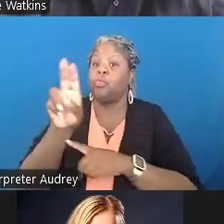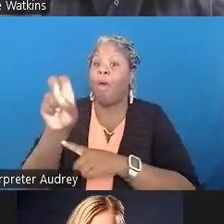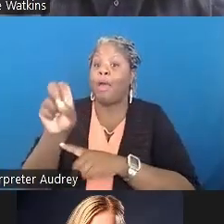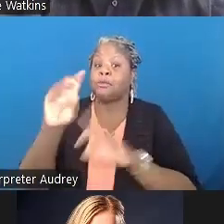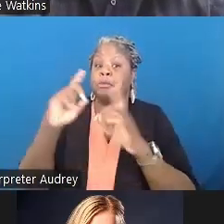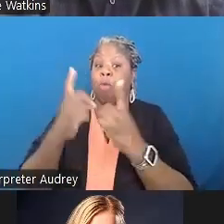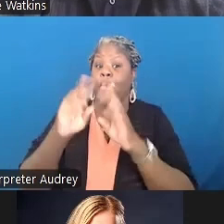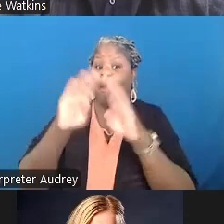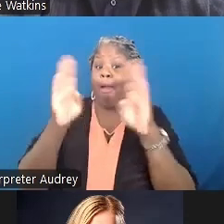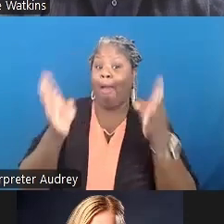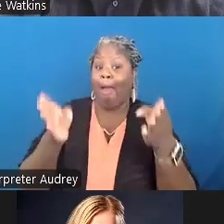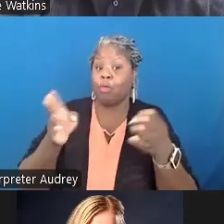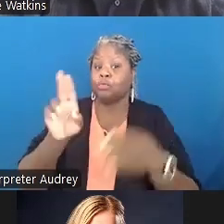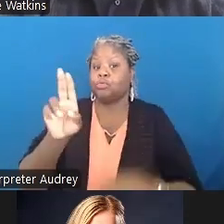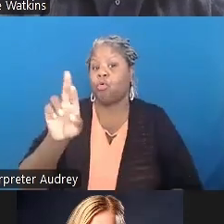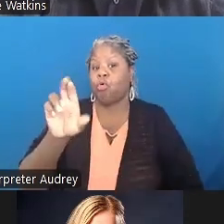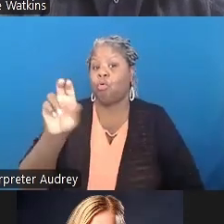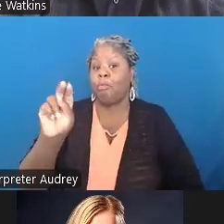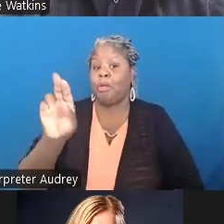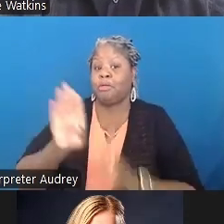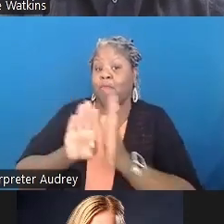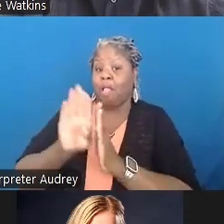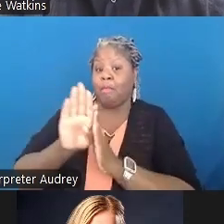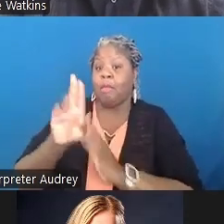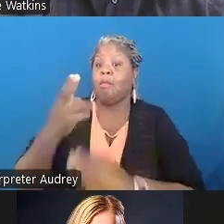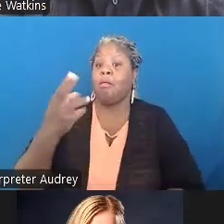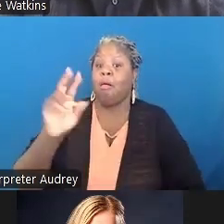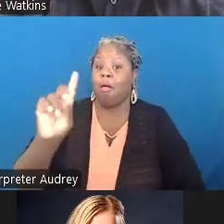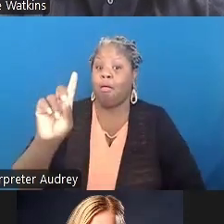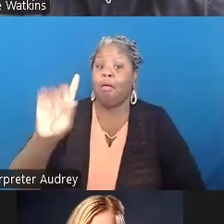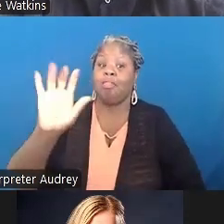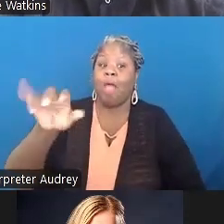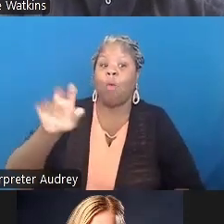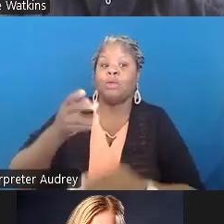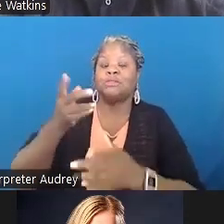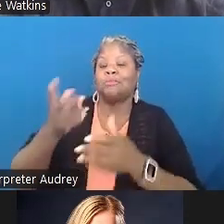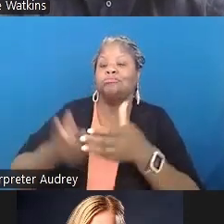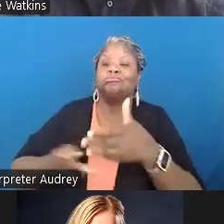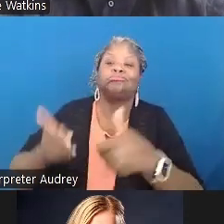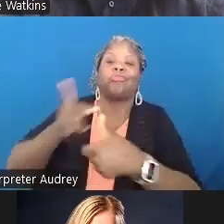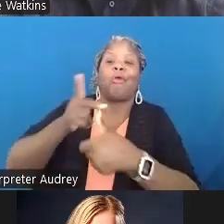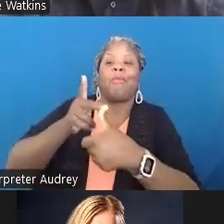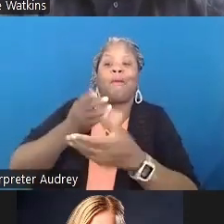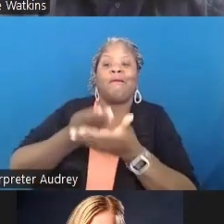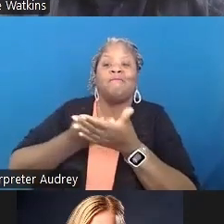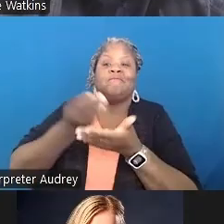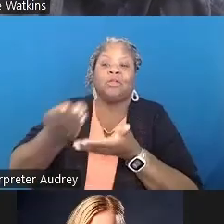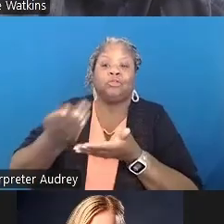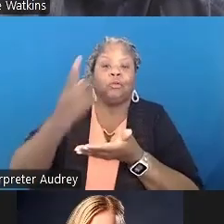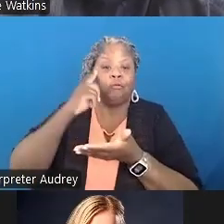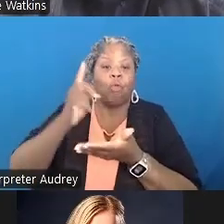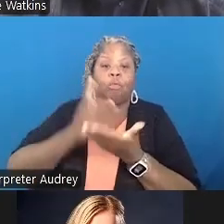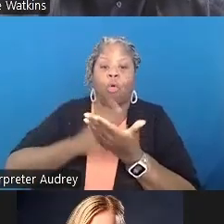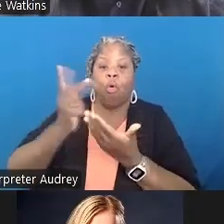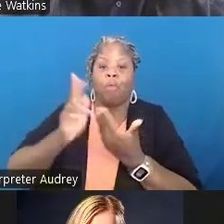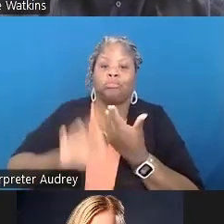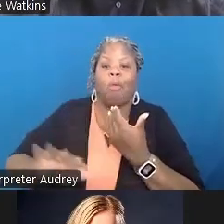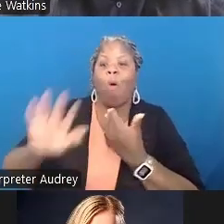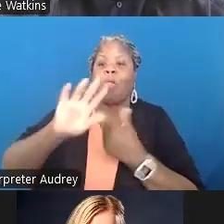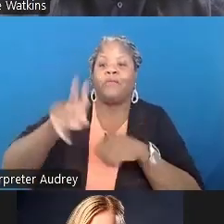of Housing and Urban Development used to be the primary funder for transitional housing programs nationwide.